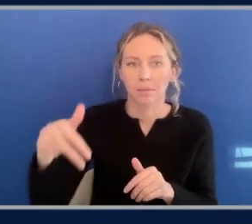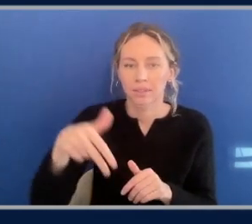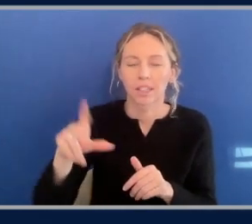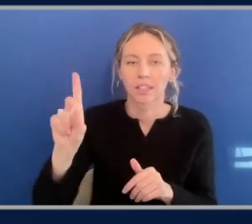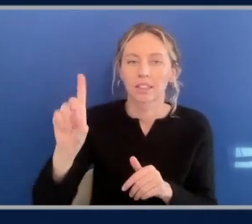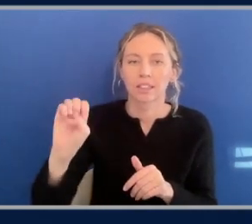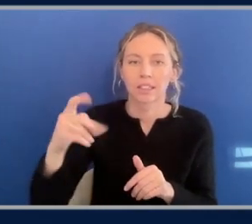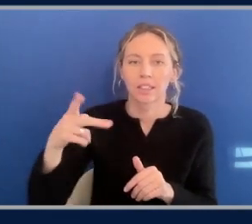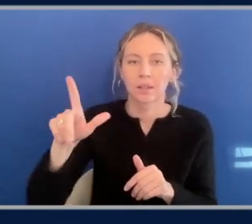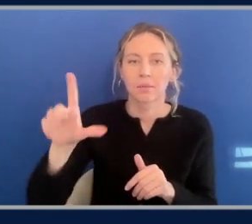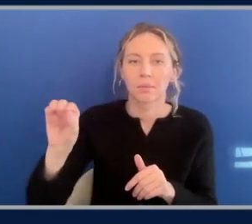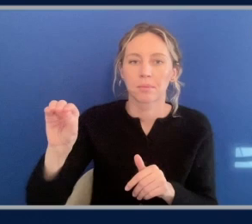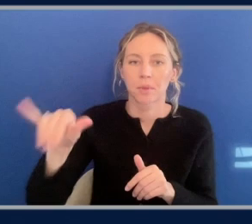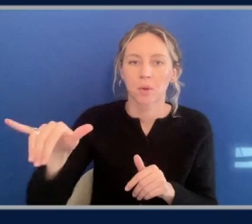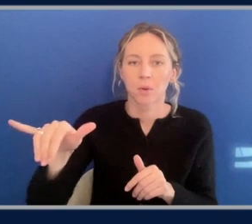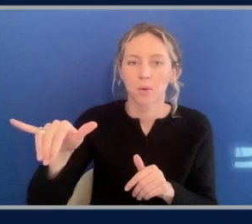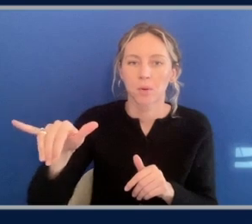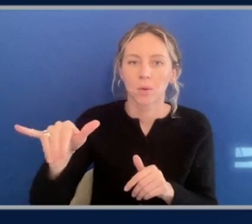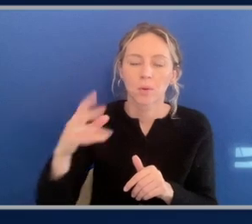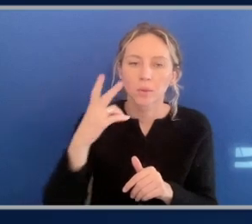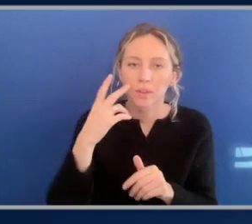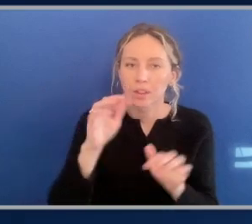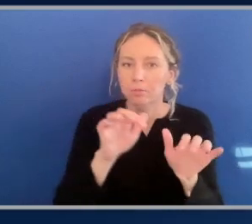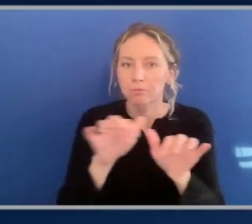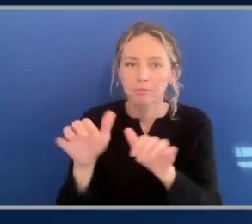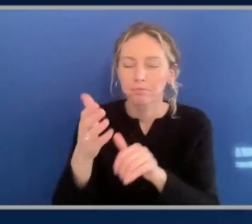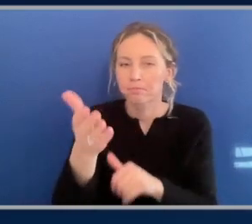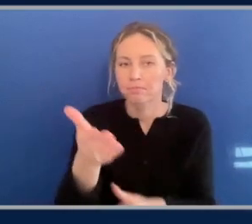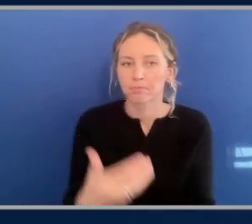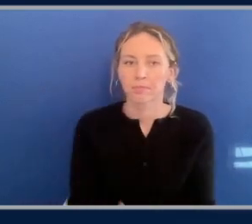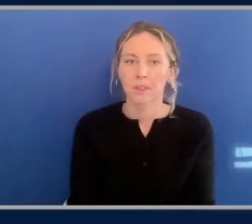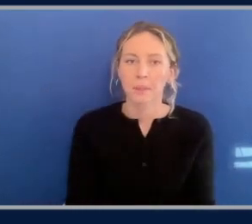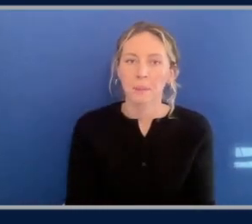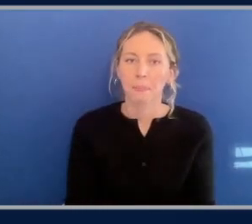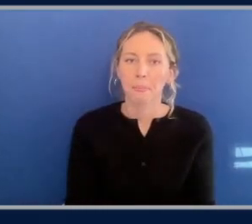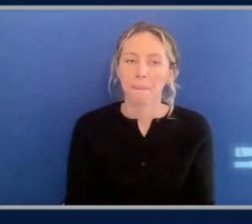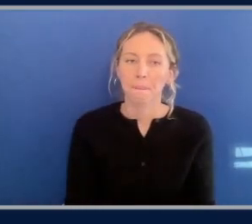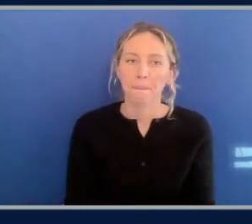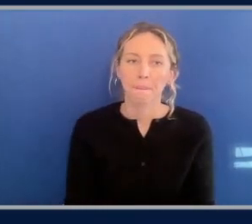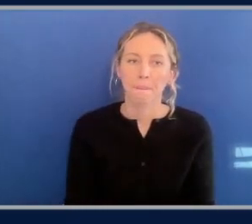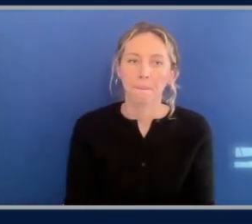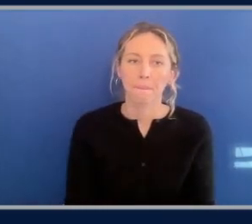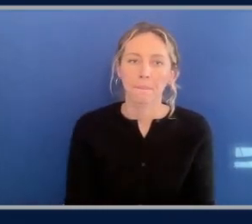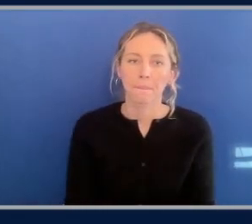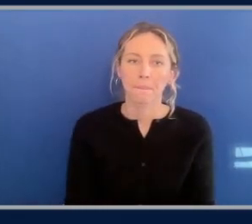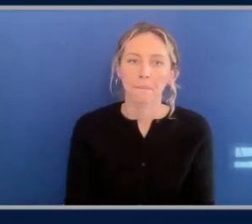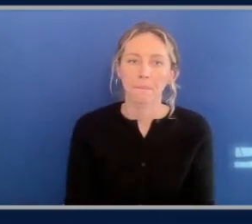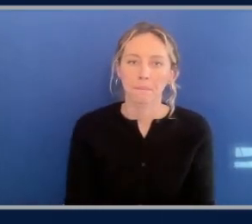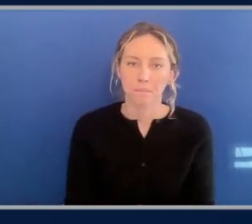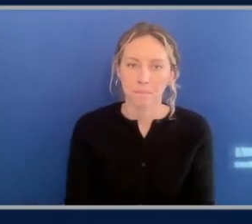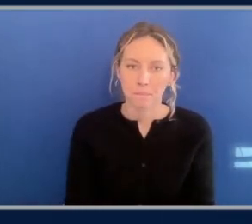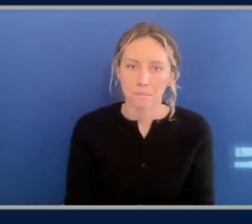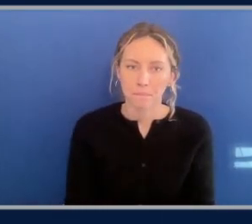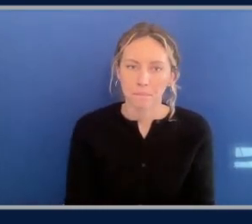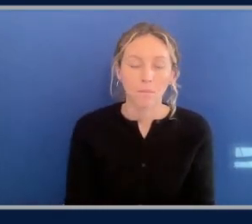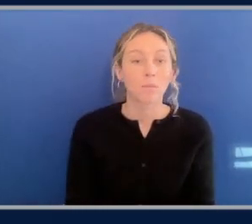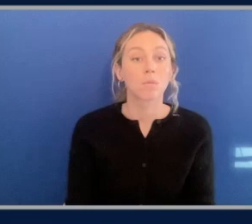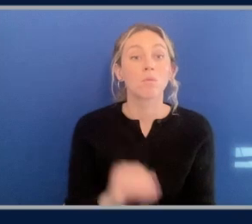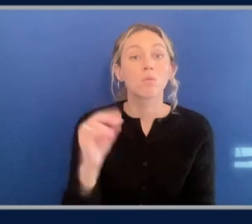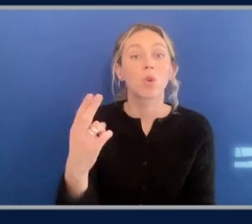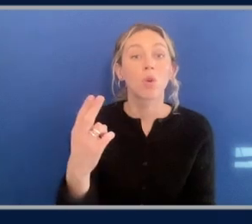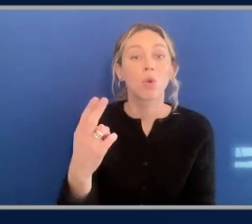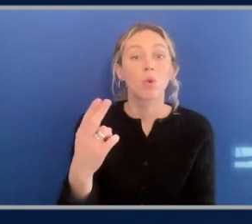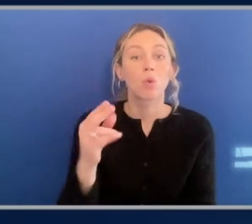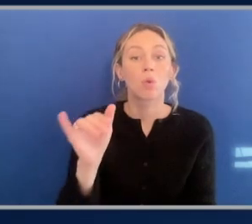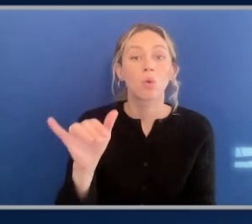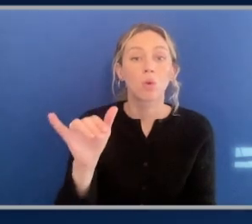AWS profile equals personal. Okay. Okay. Ship it. Ship it. Oh, sorry. We have to. Build,